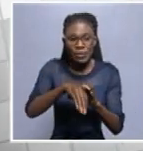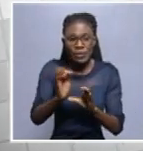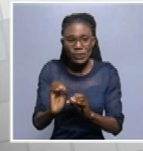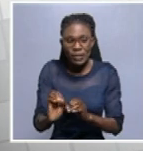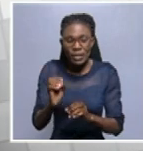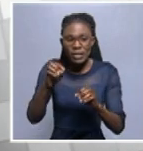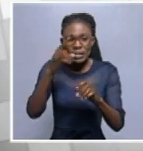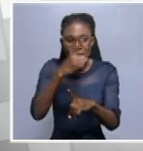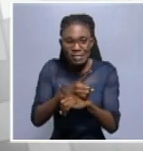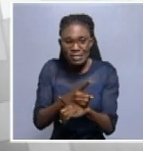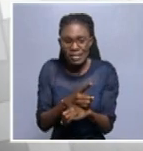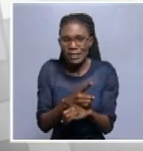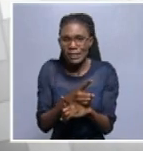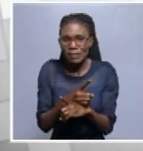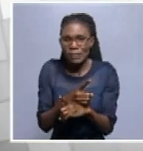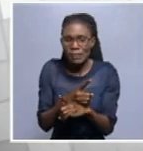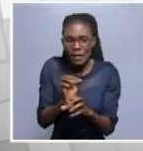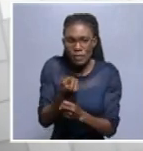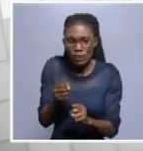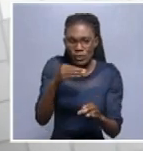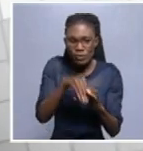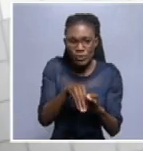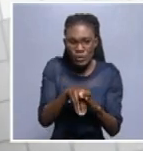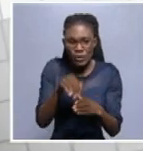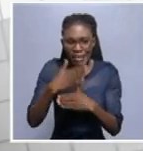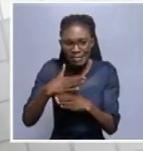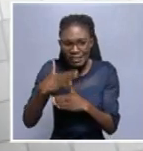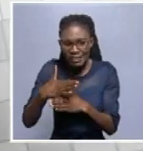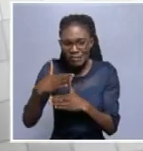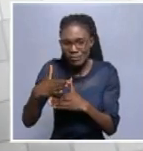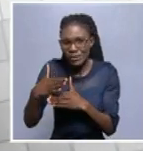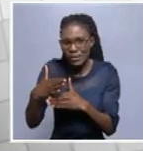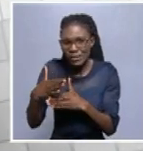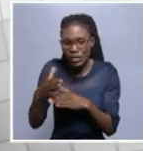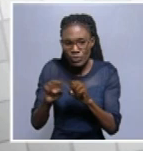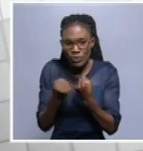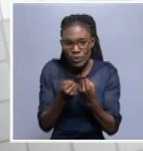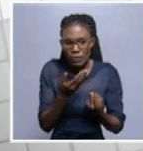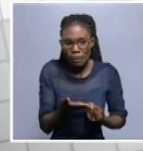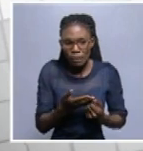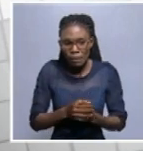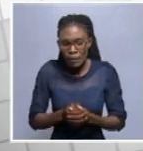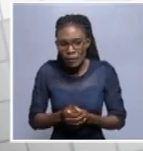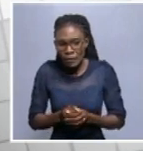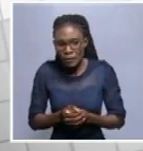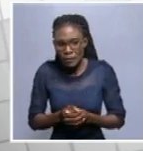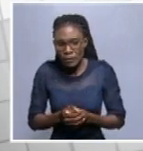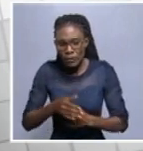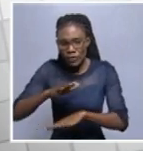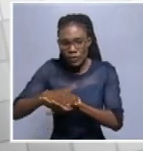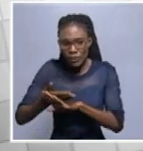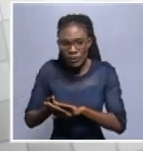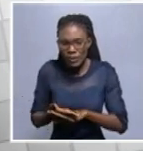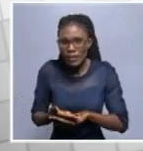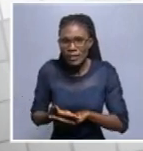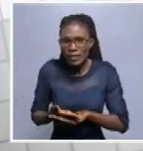to attend and participate in the activities of an organization, in most instances